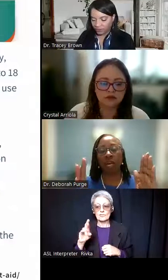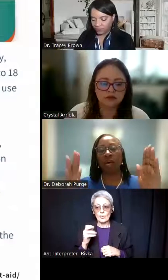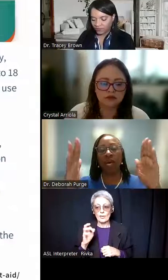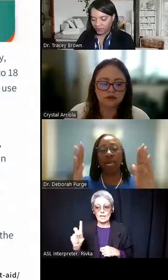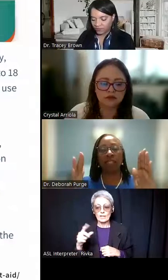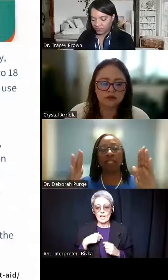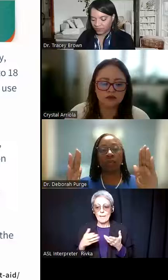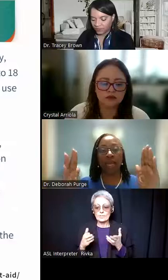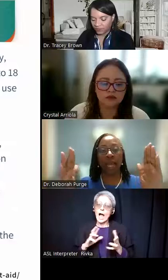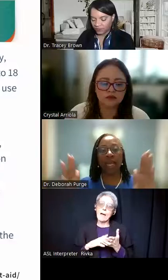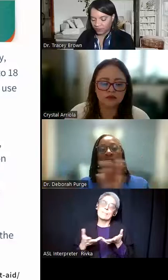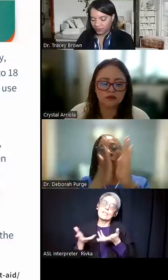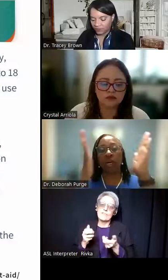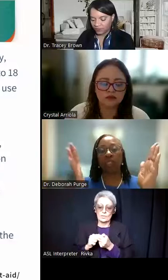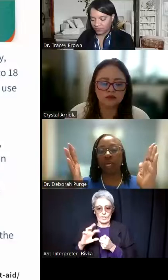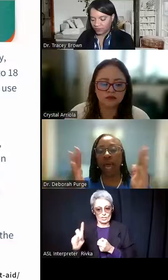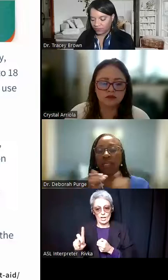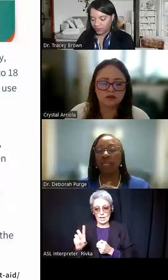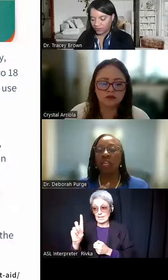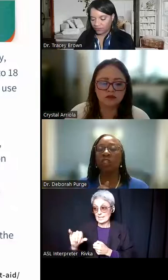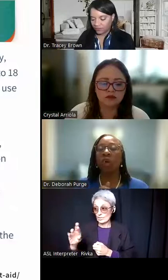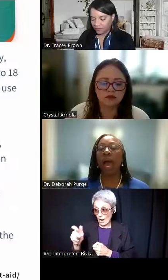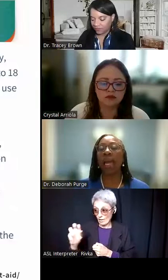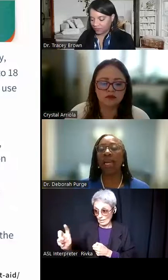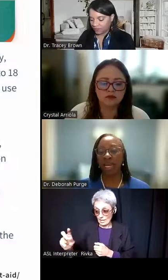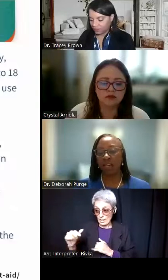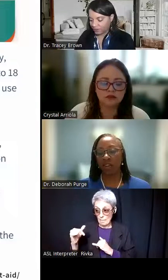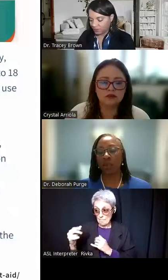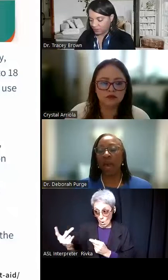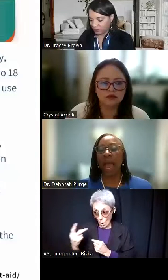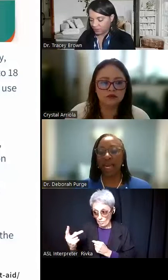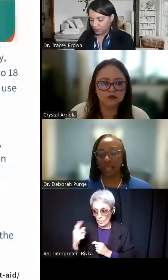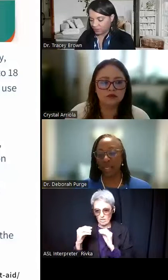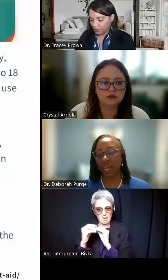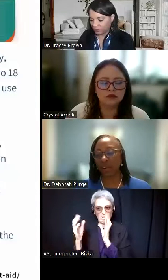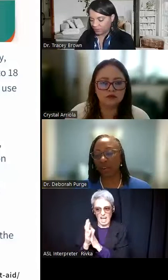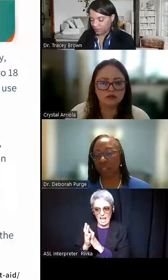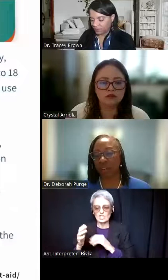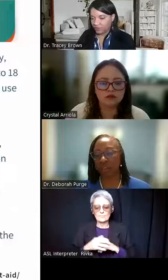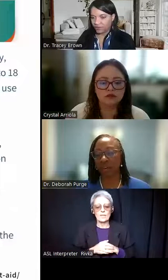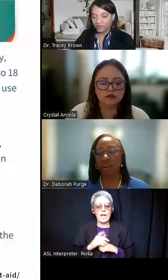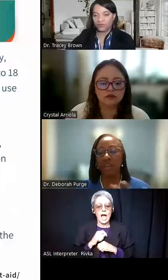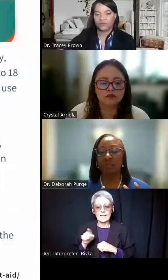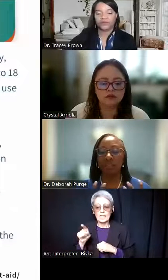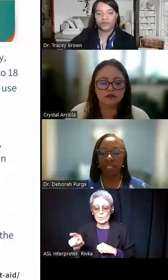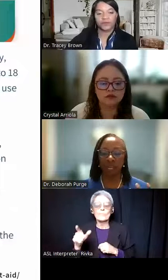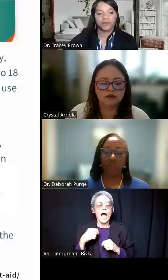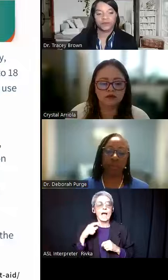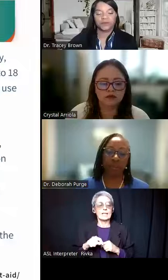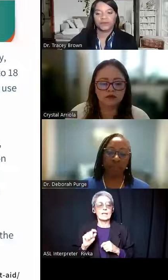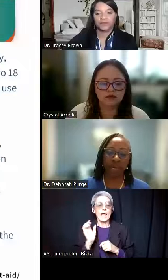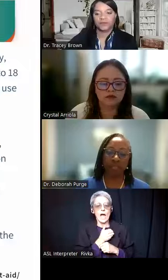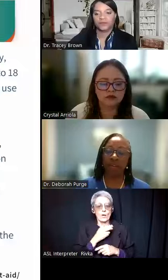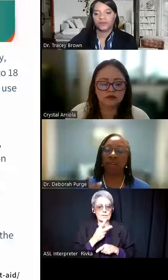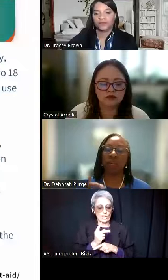a child that's dysregulated, and we're going to clash. So I need to take care of ourselves. So there are different things that we